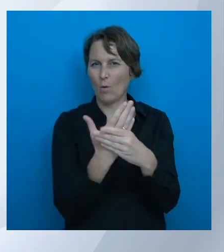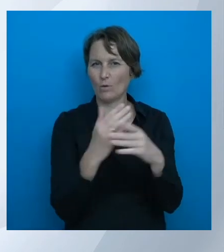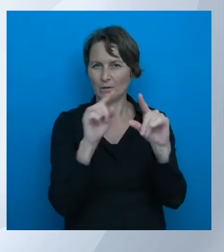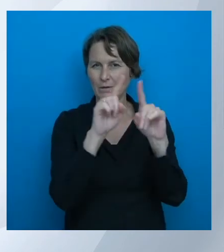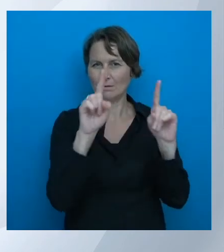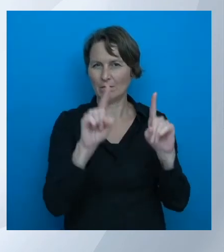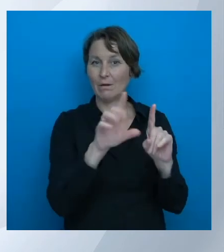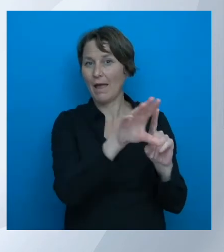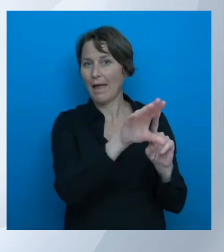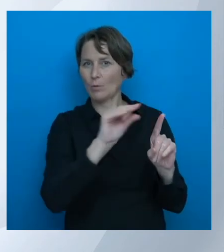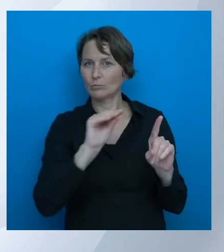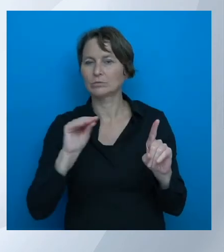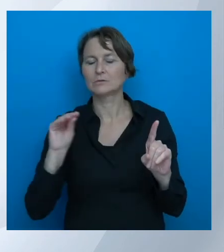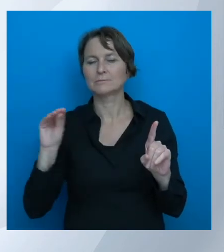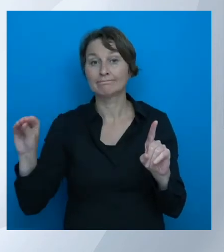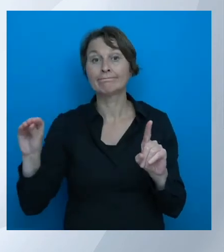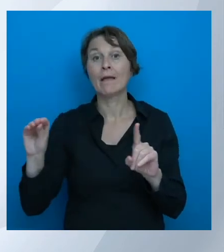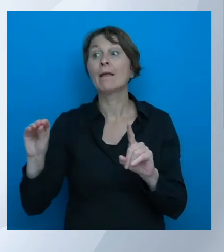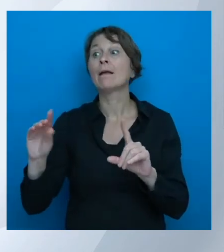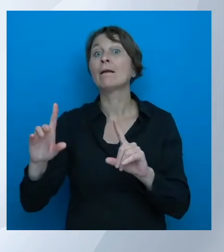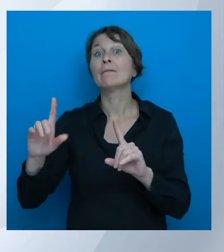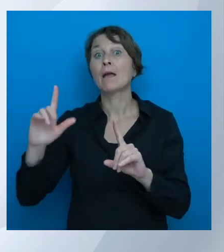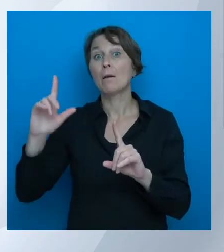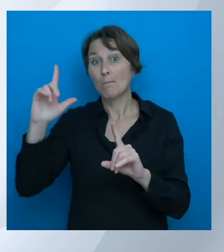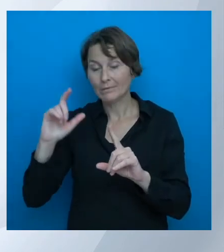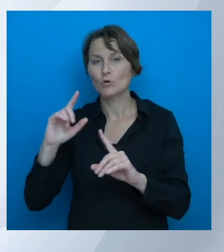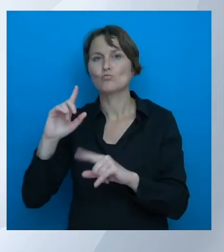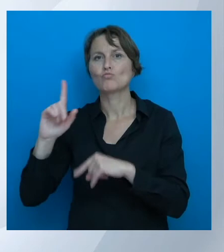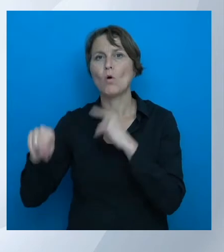this, you will then get a warning.